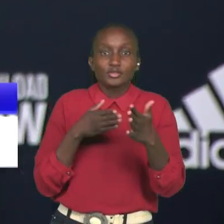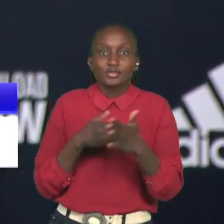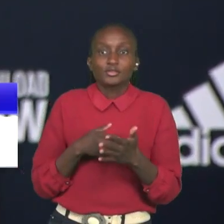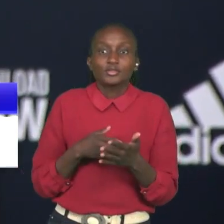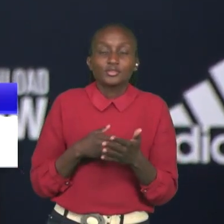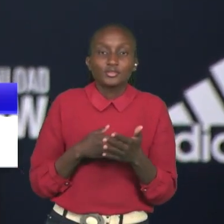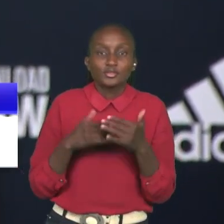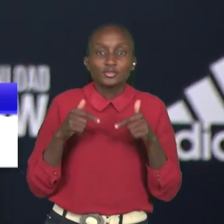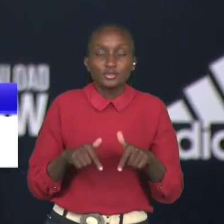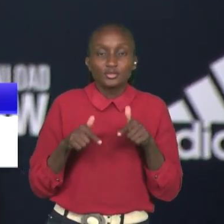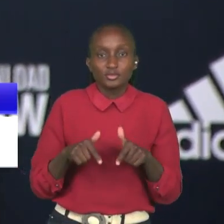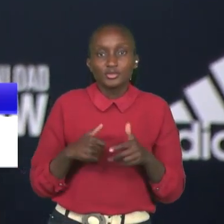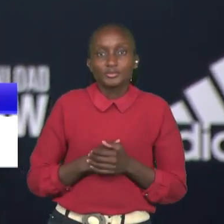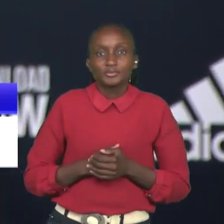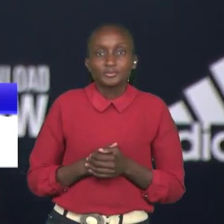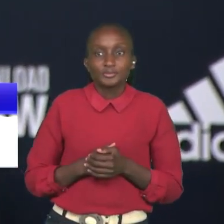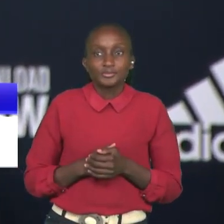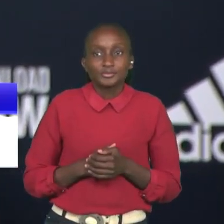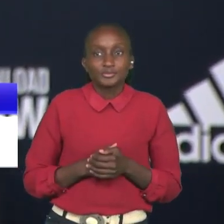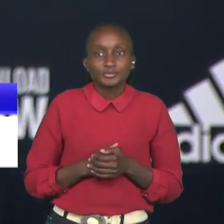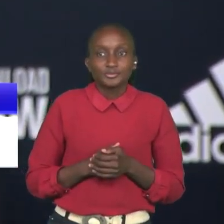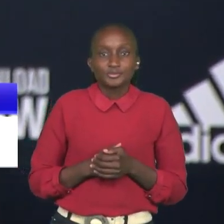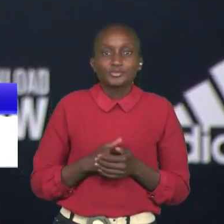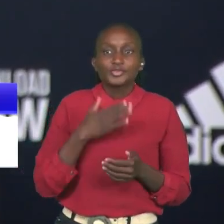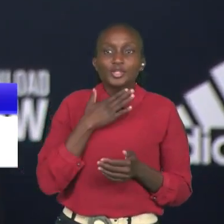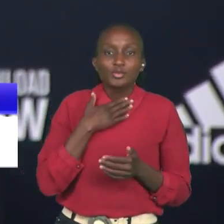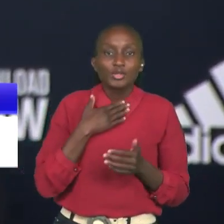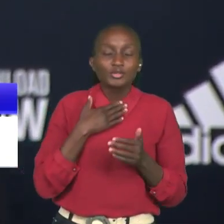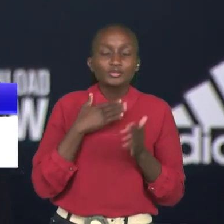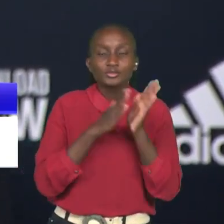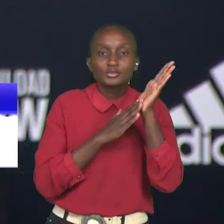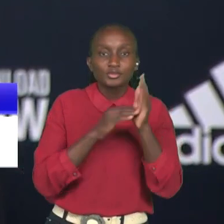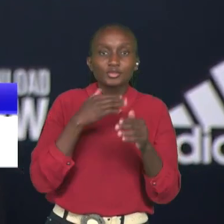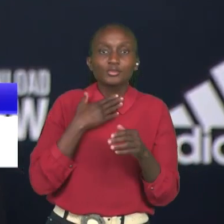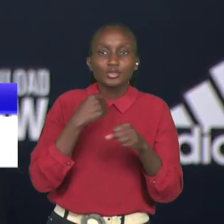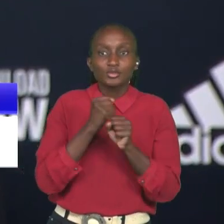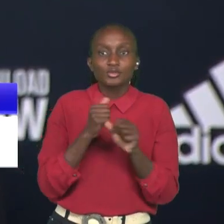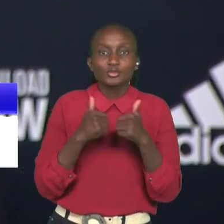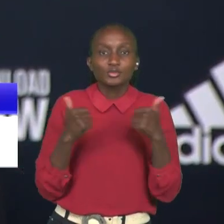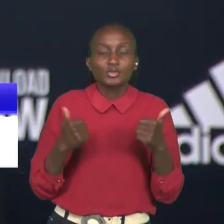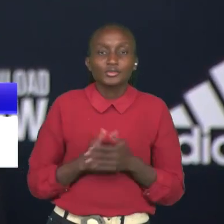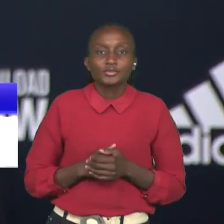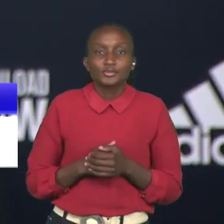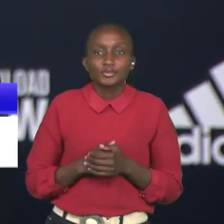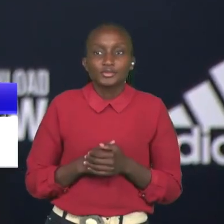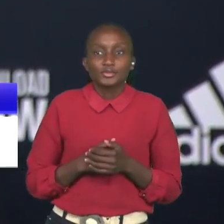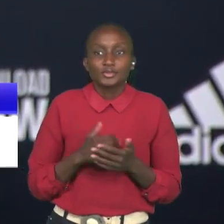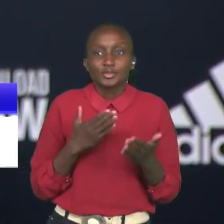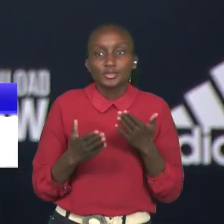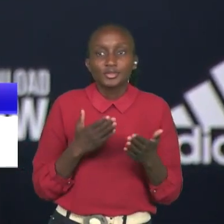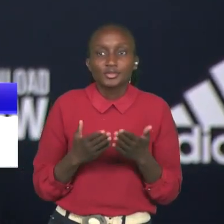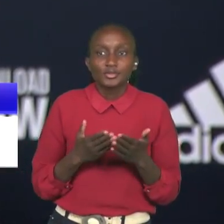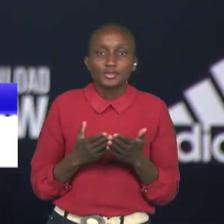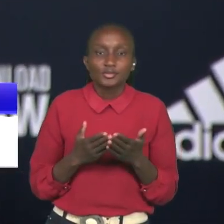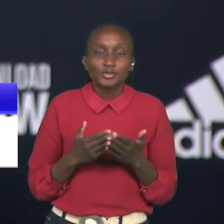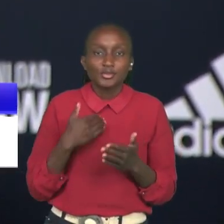Astana, Rochdale, like the boys, they want to impress, they want to do well, and maybe they rush the